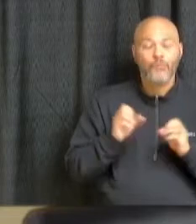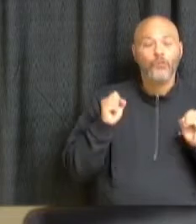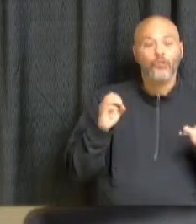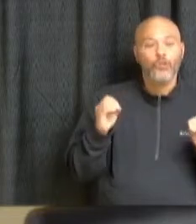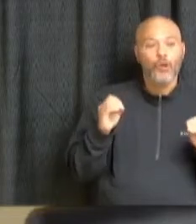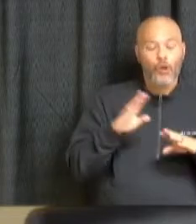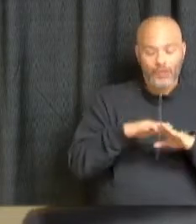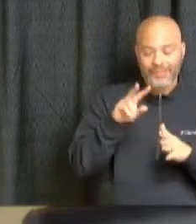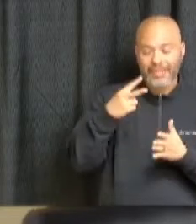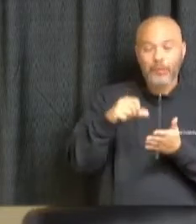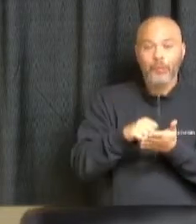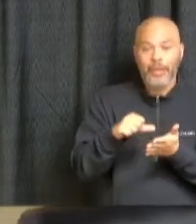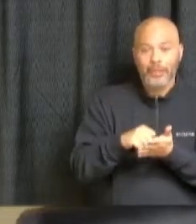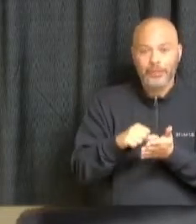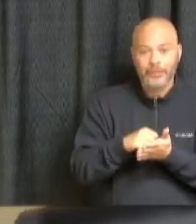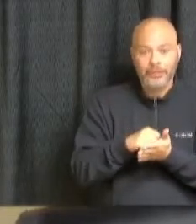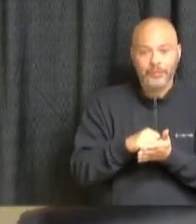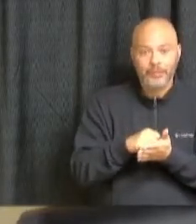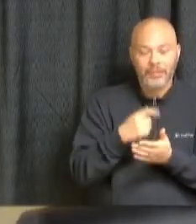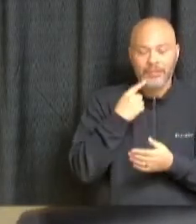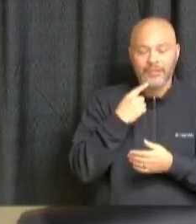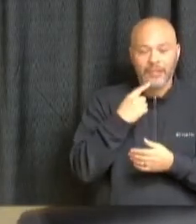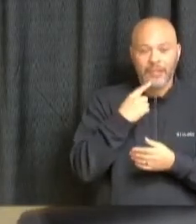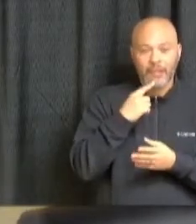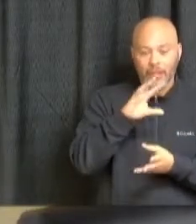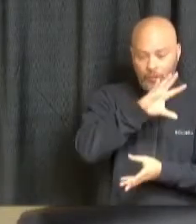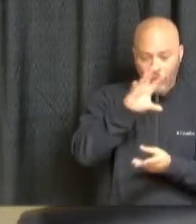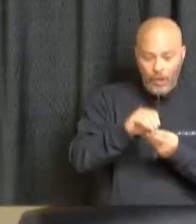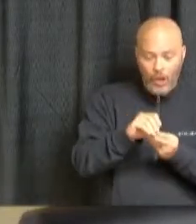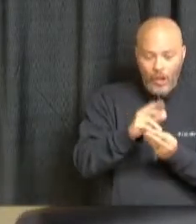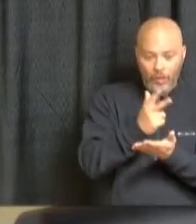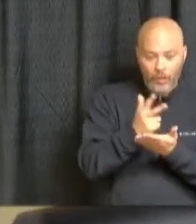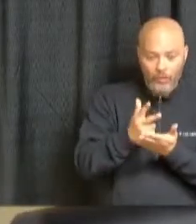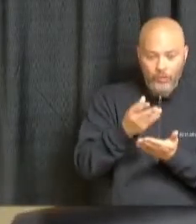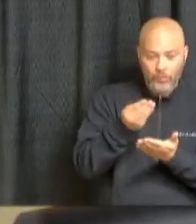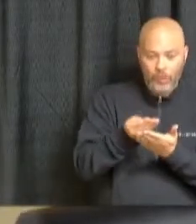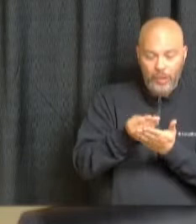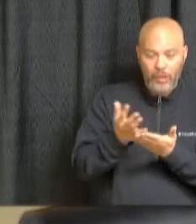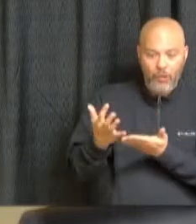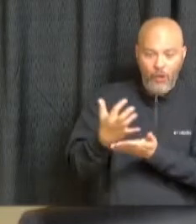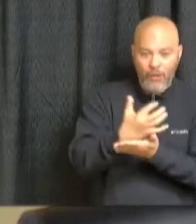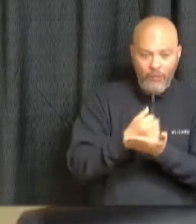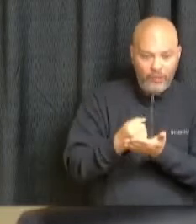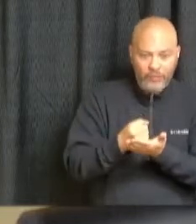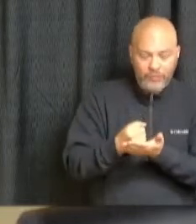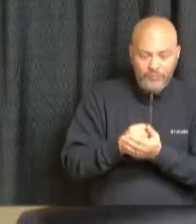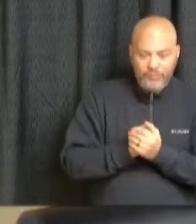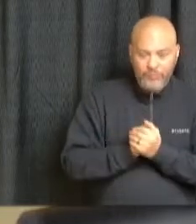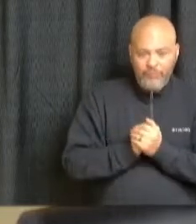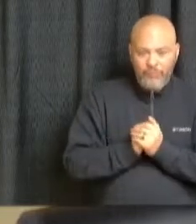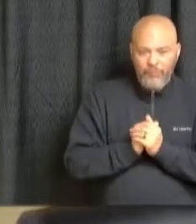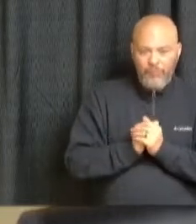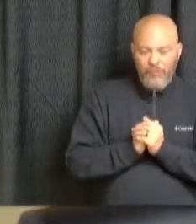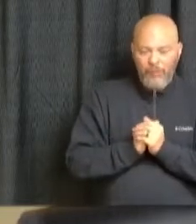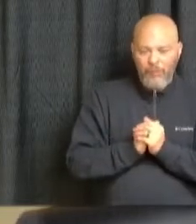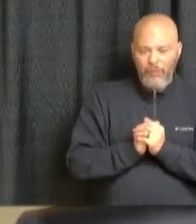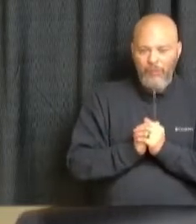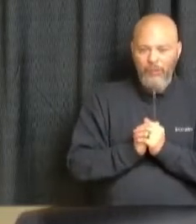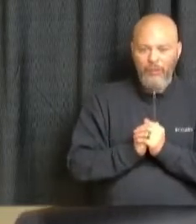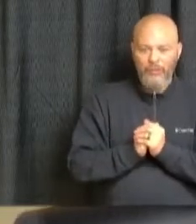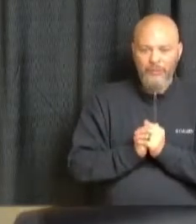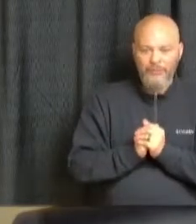So on the second page, it says total parking commission revenues, and it's got let's